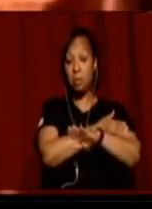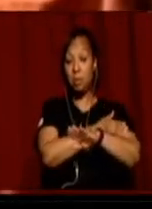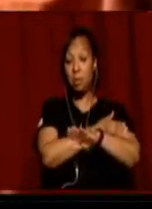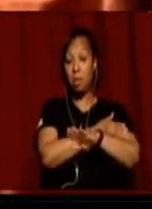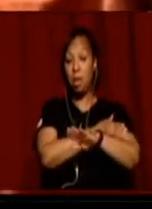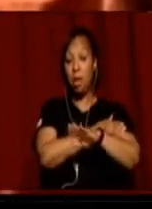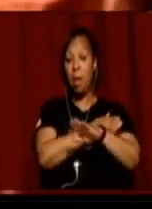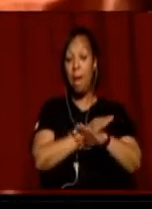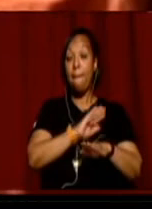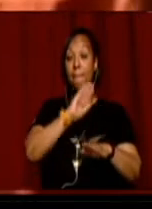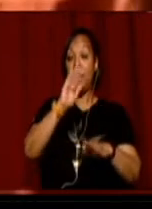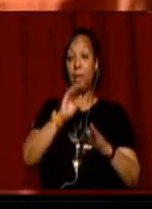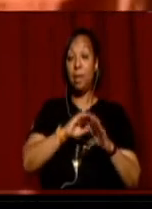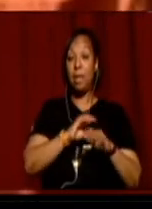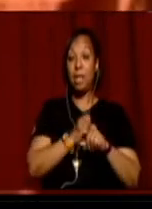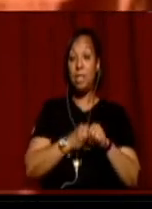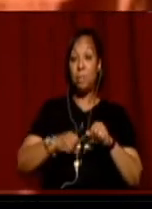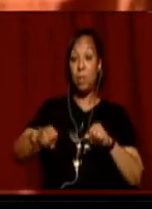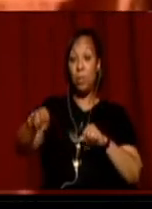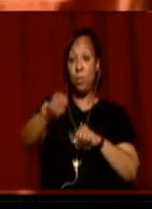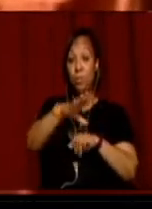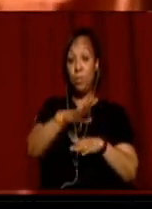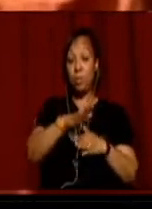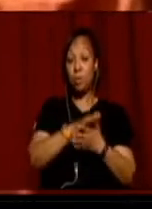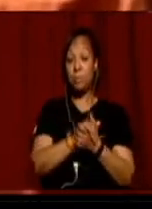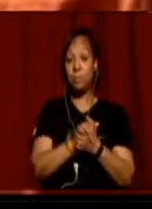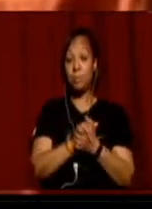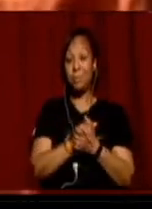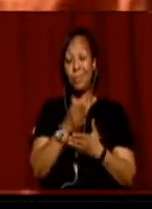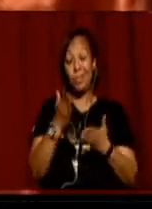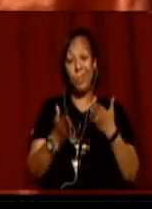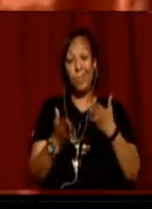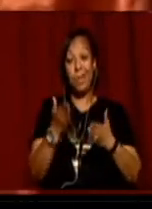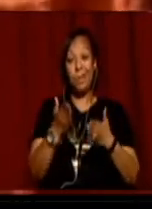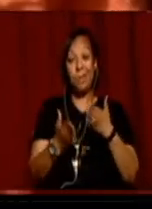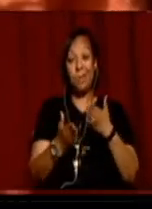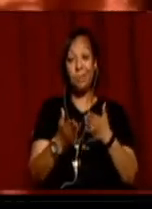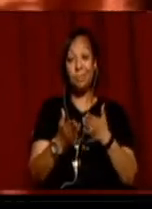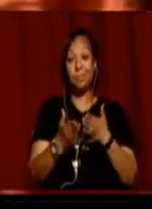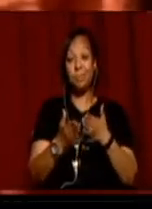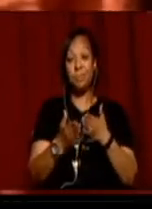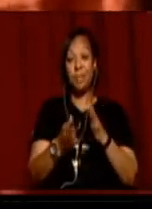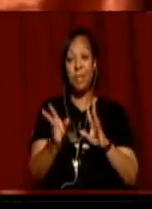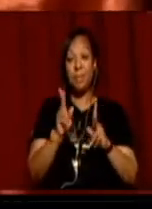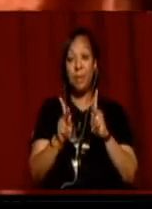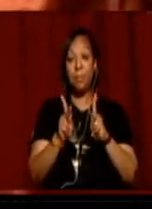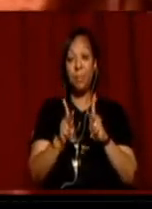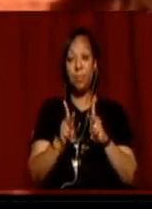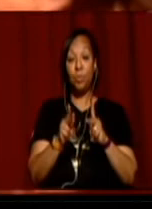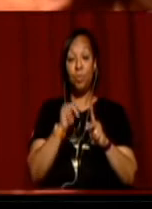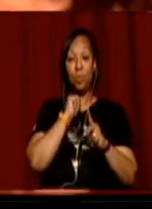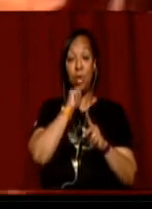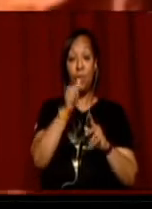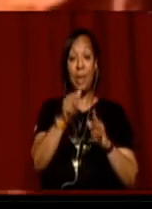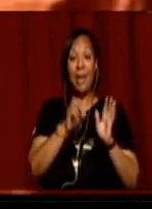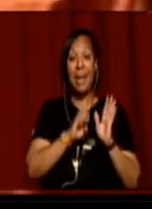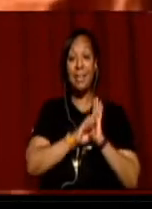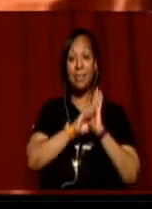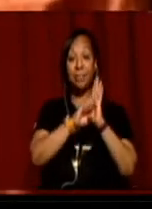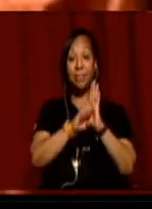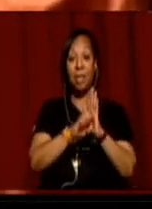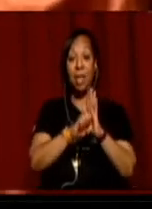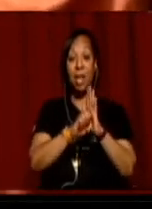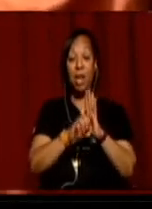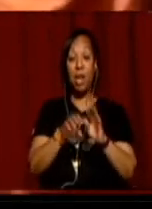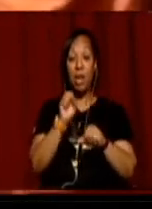being exposed. So they may be one of those asymptomatic individuals, but they work in a profession